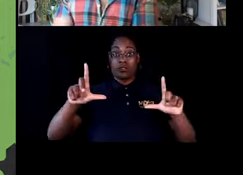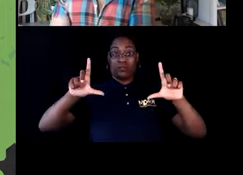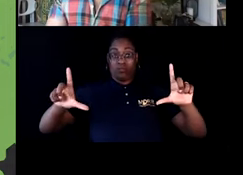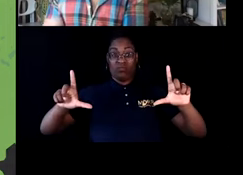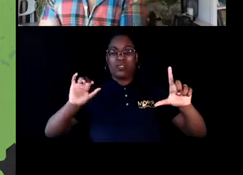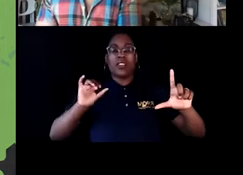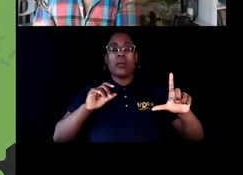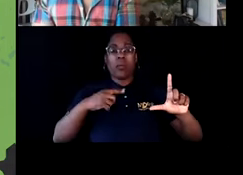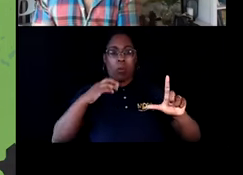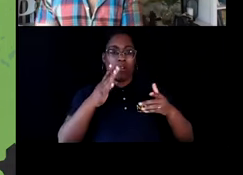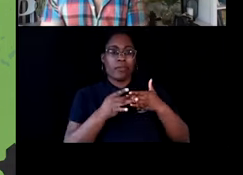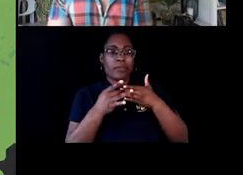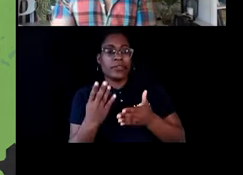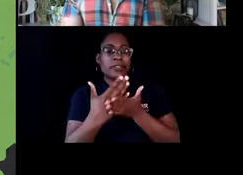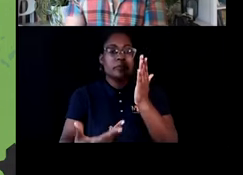right now, but